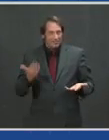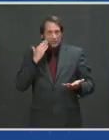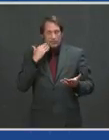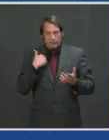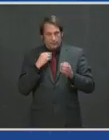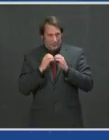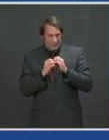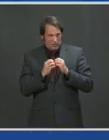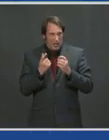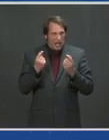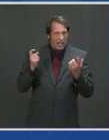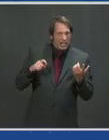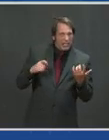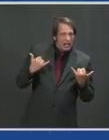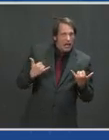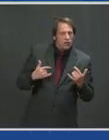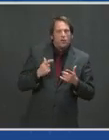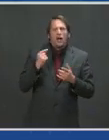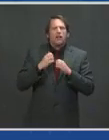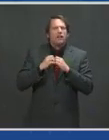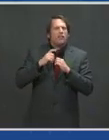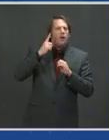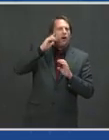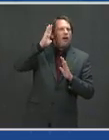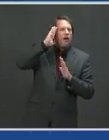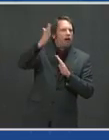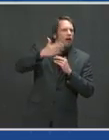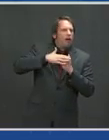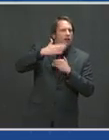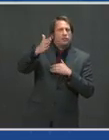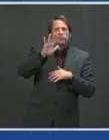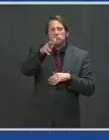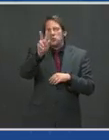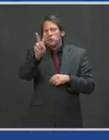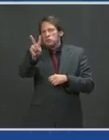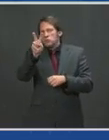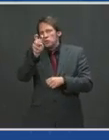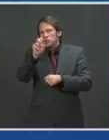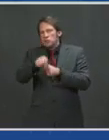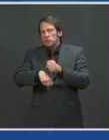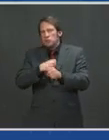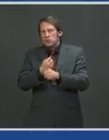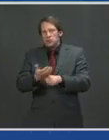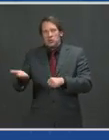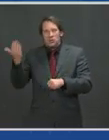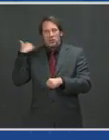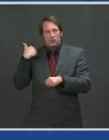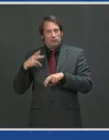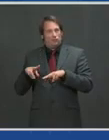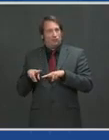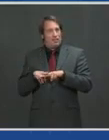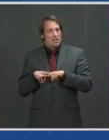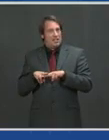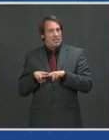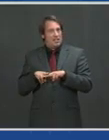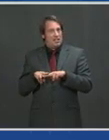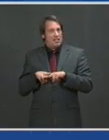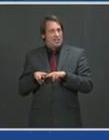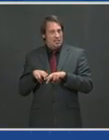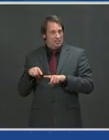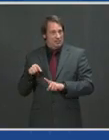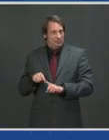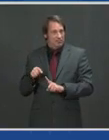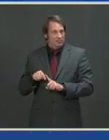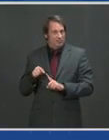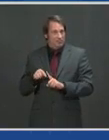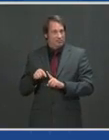tomorrow. 200 years ago, trains weren't traditional infrastructure either, until America made